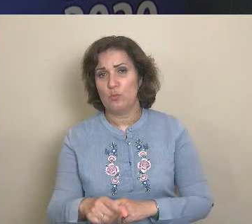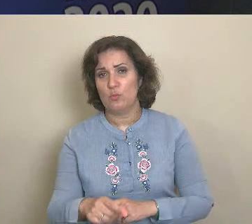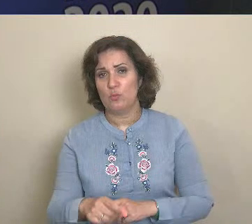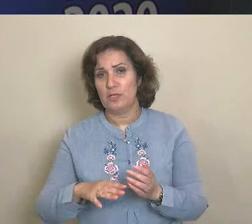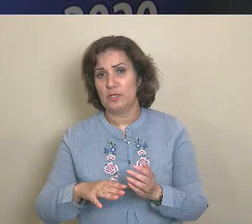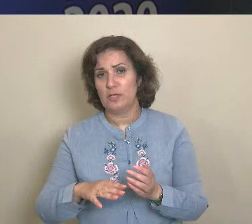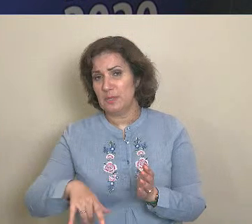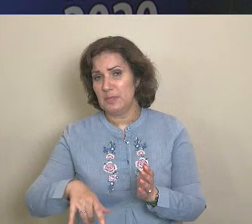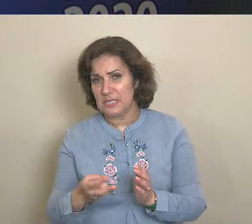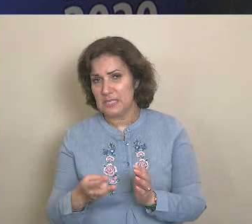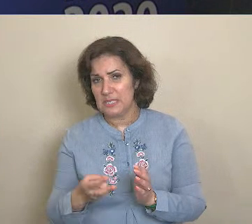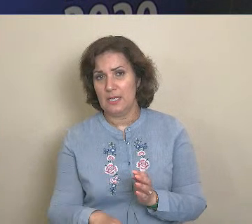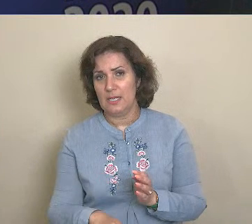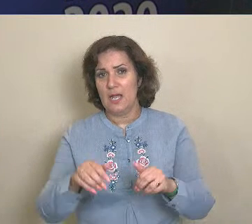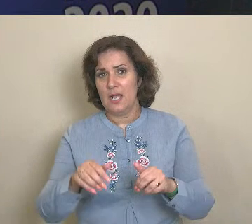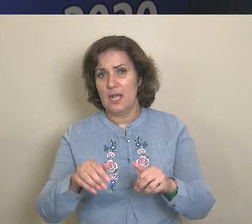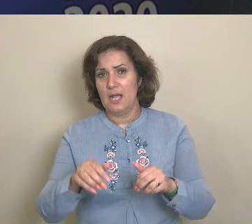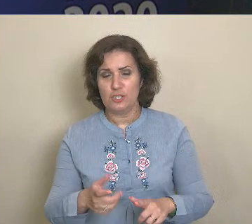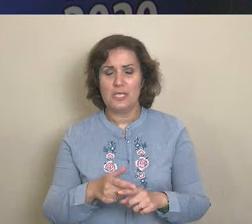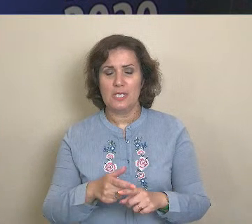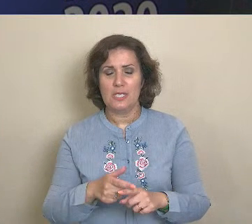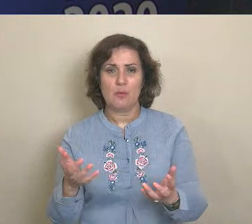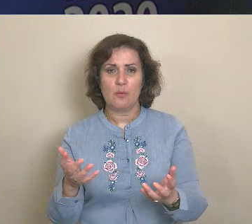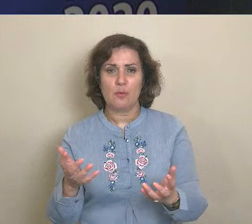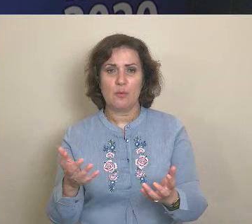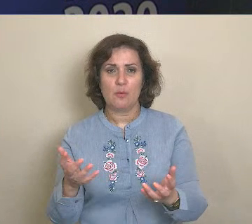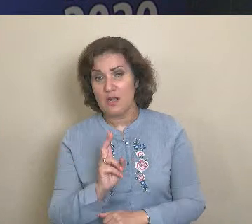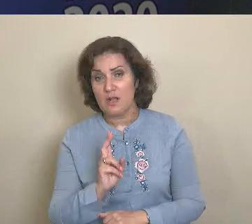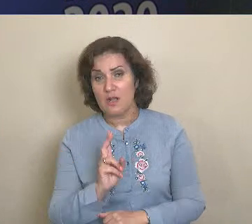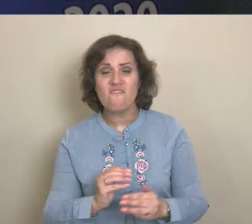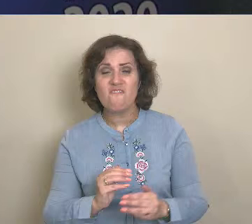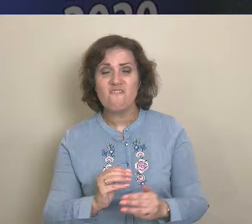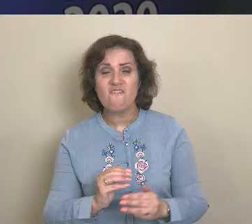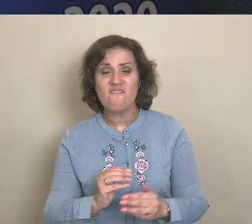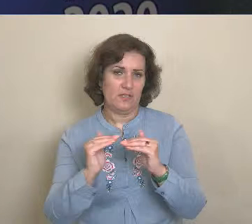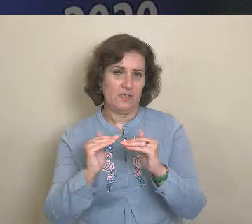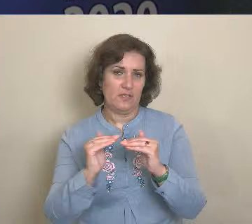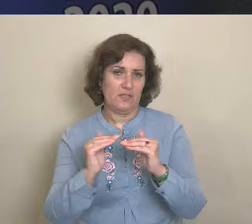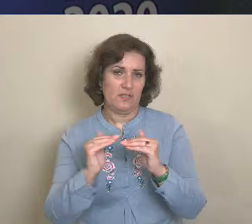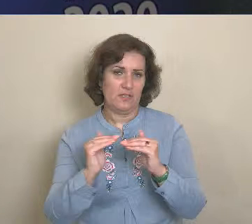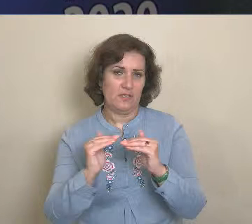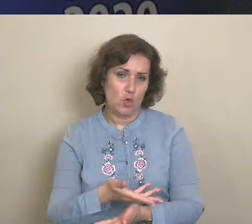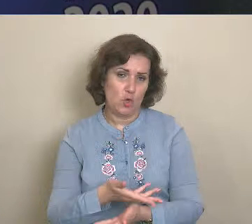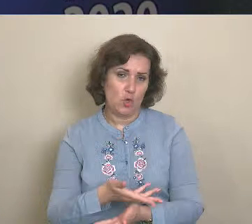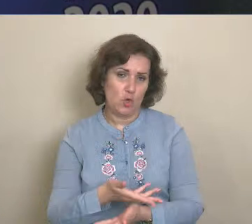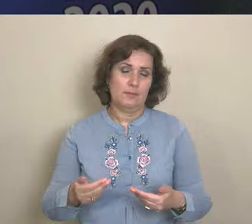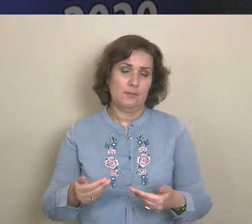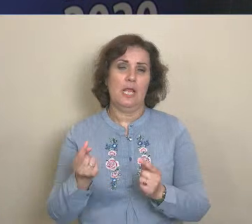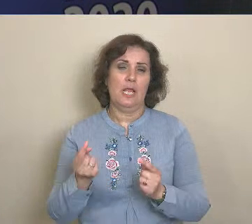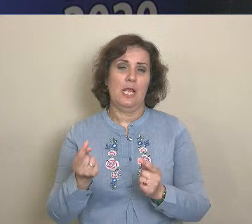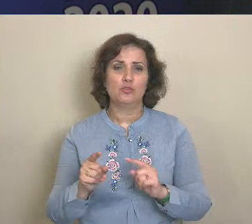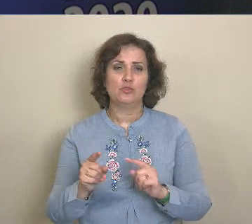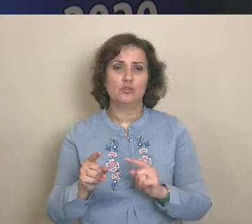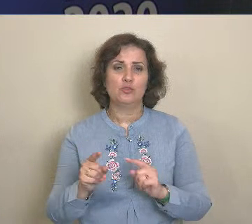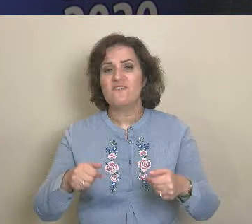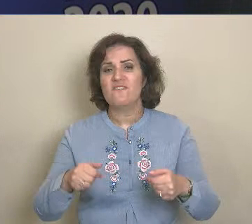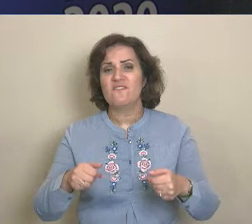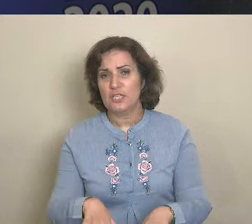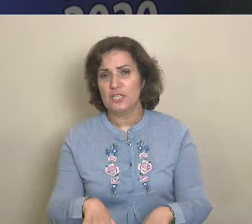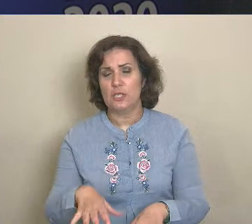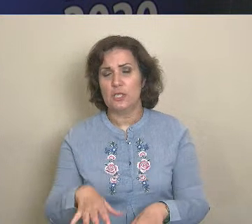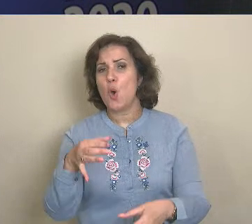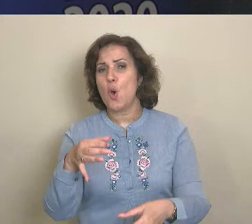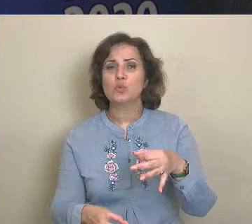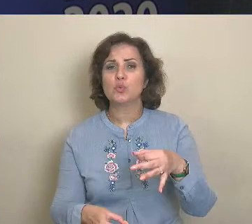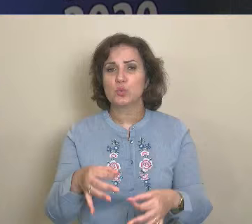is made that is not based on respective legislation, and they fall in the decisions made by the TSCs of high level. Anyways, we